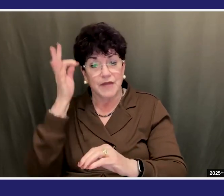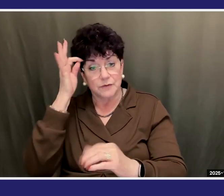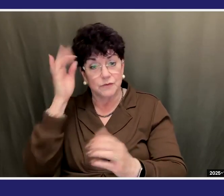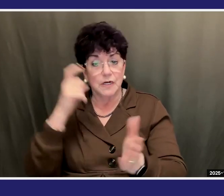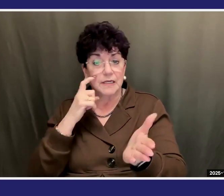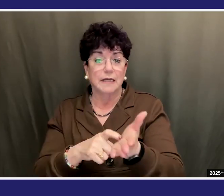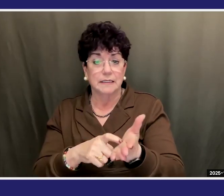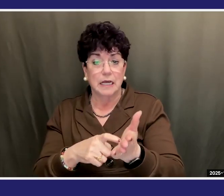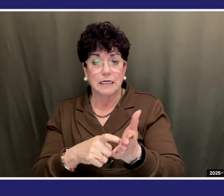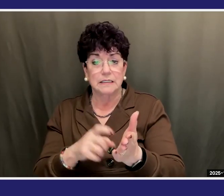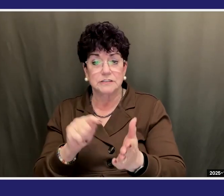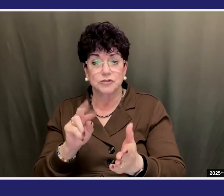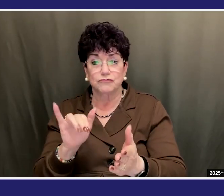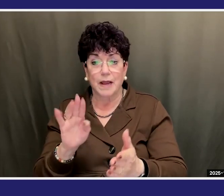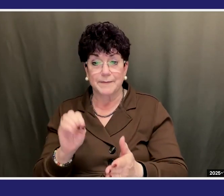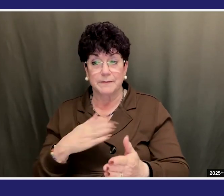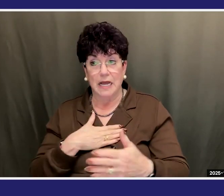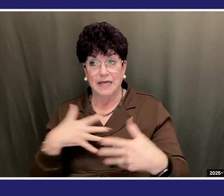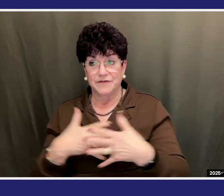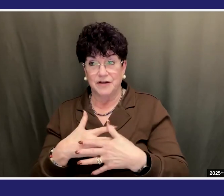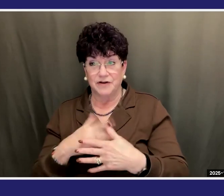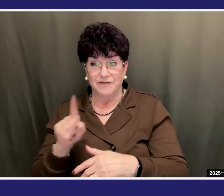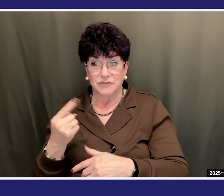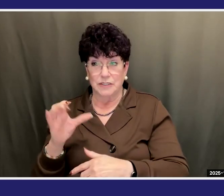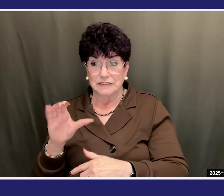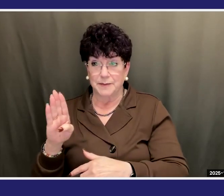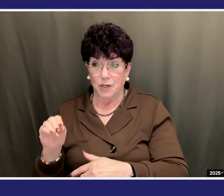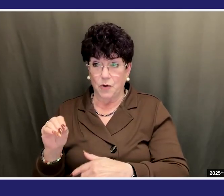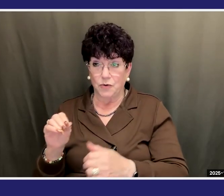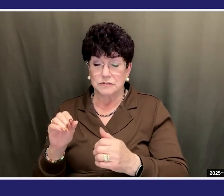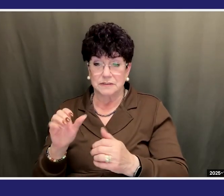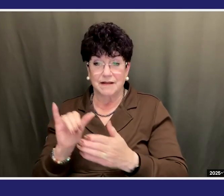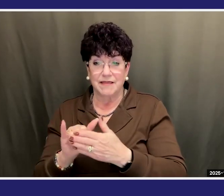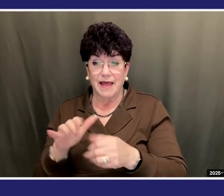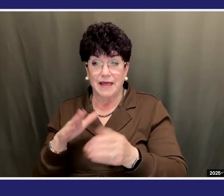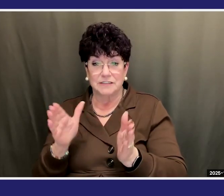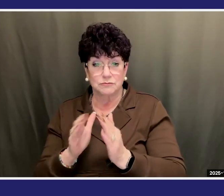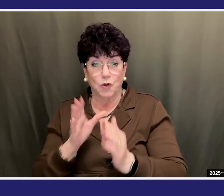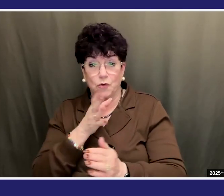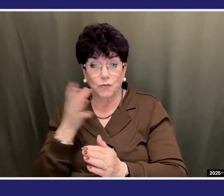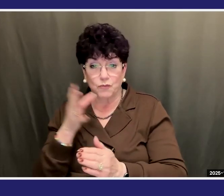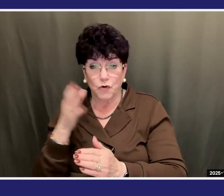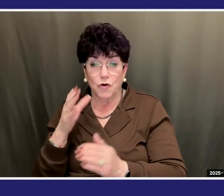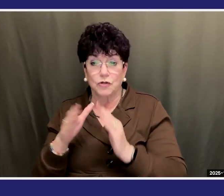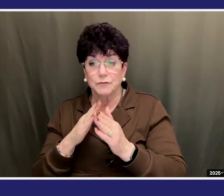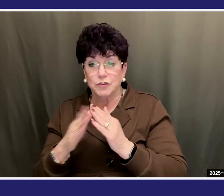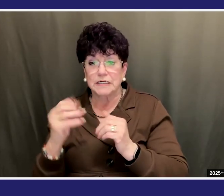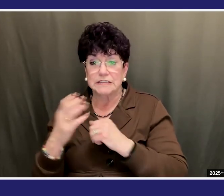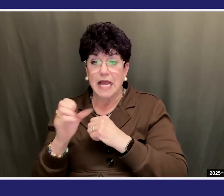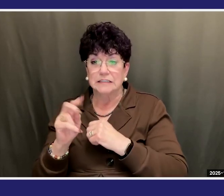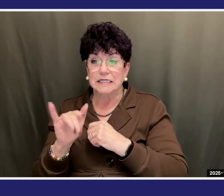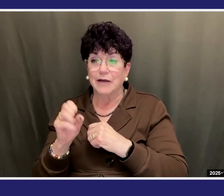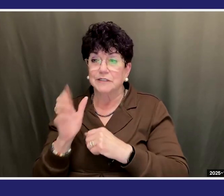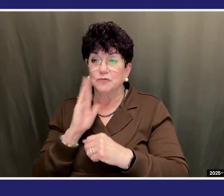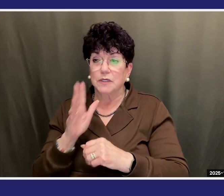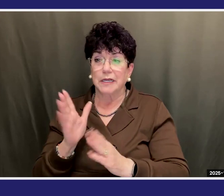my fear is by limiting that bucket to only CBOs, that small rural communities and counties will be left in the dust, where